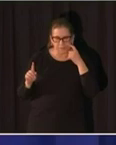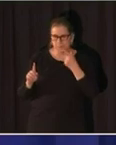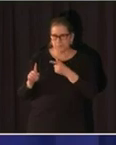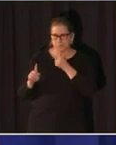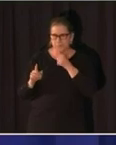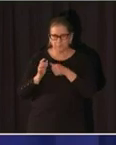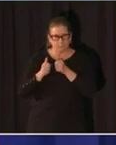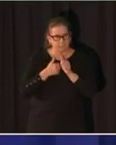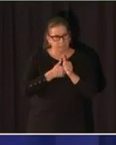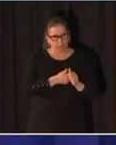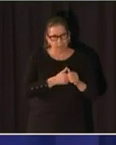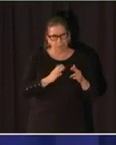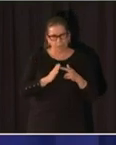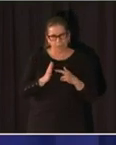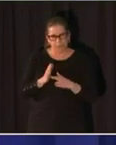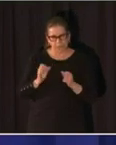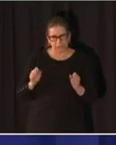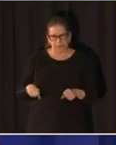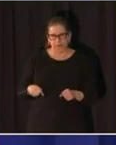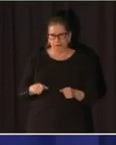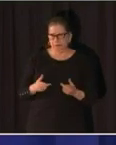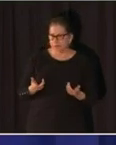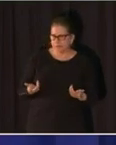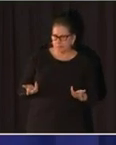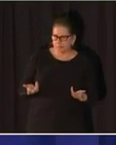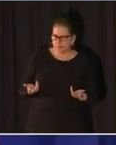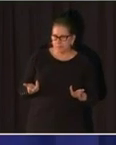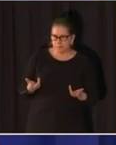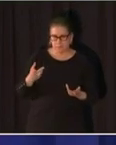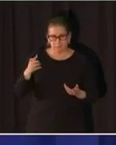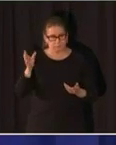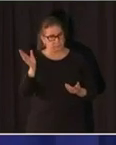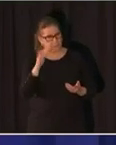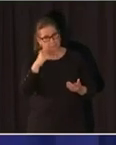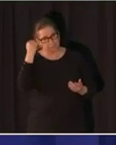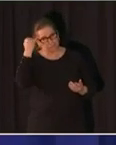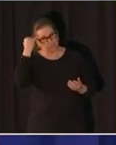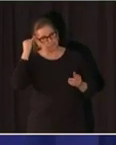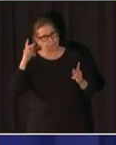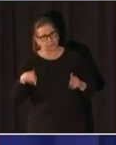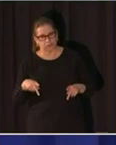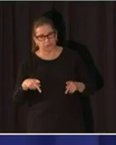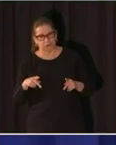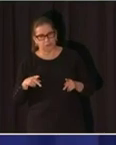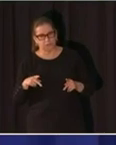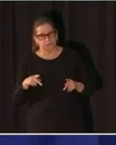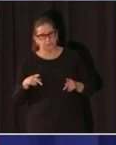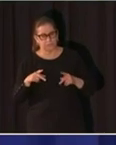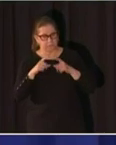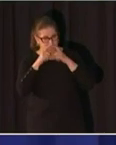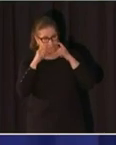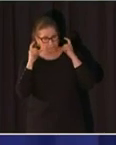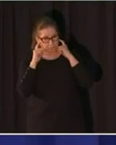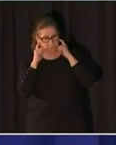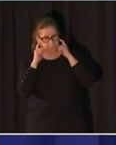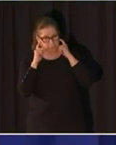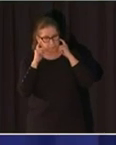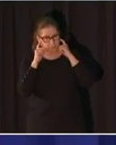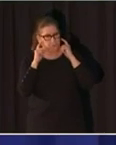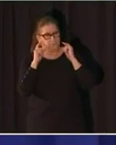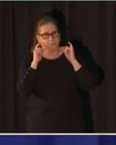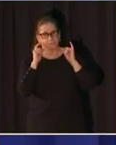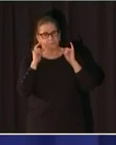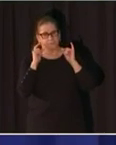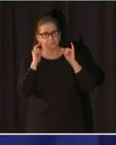if a business is requiring people to have masks that go above and beyond the DC health guidance